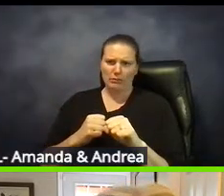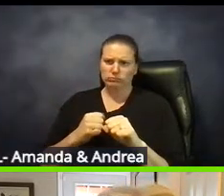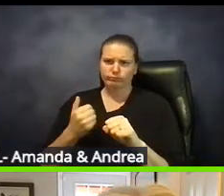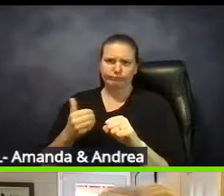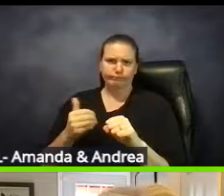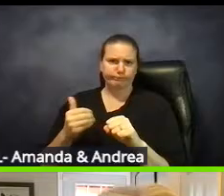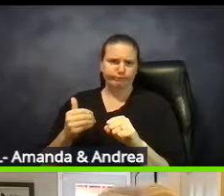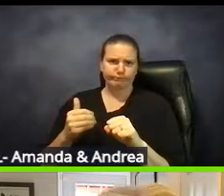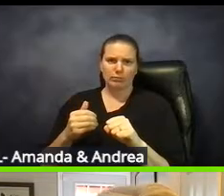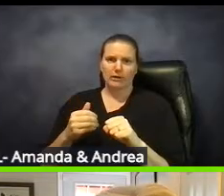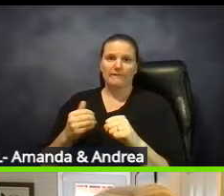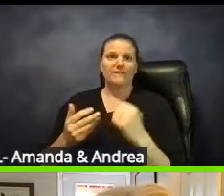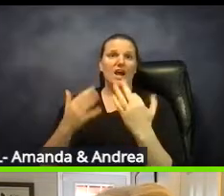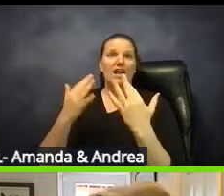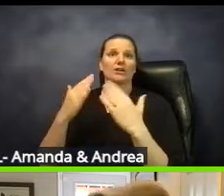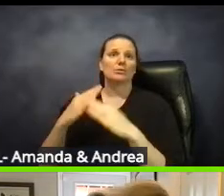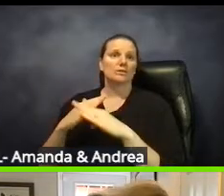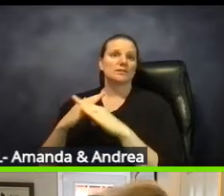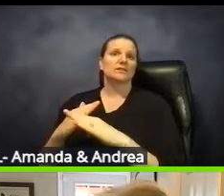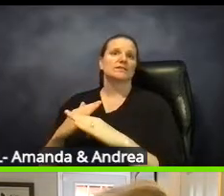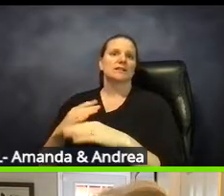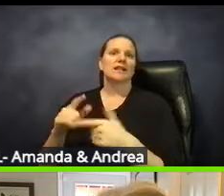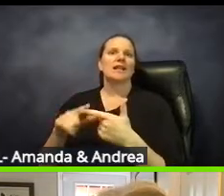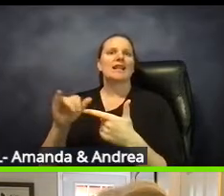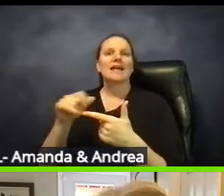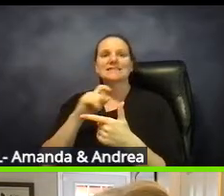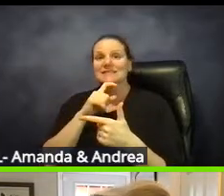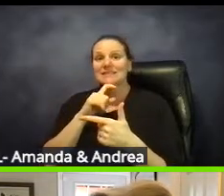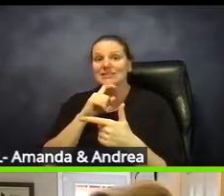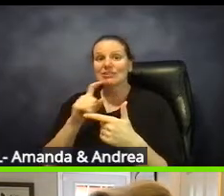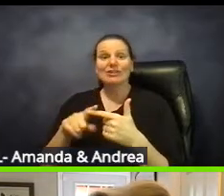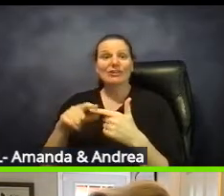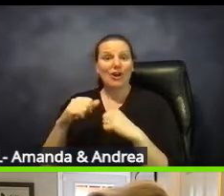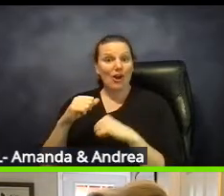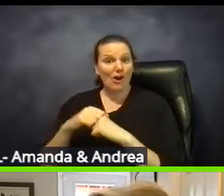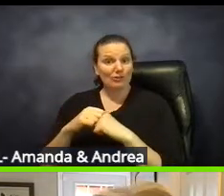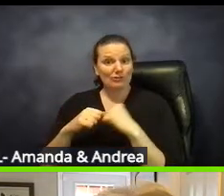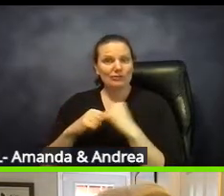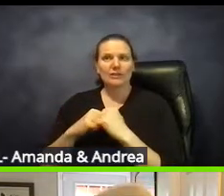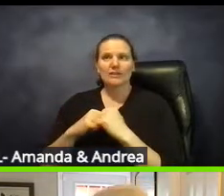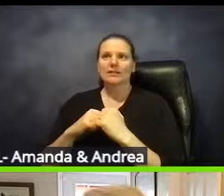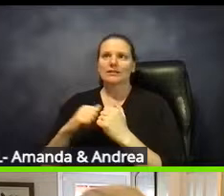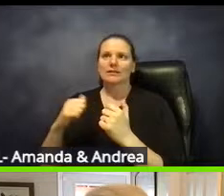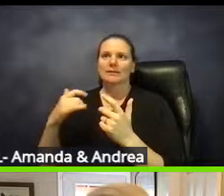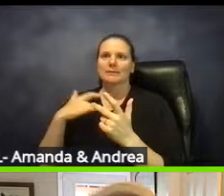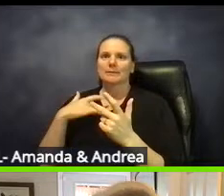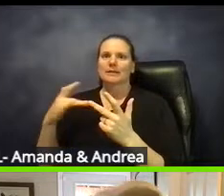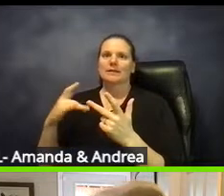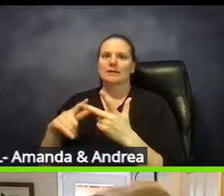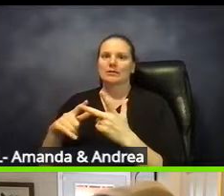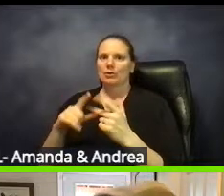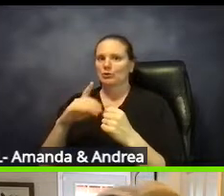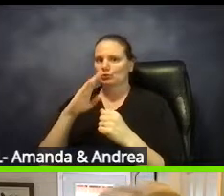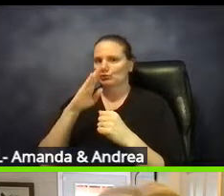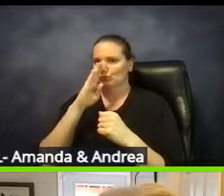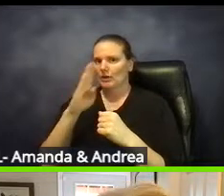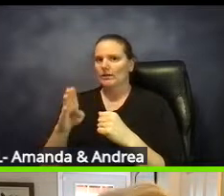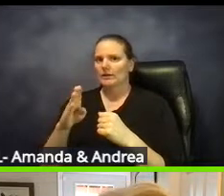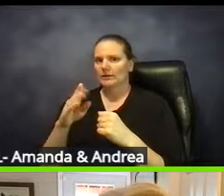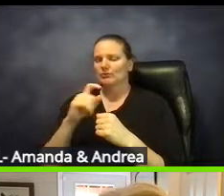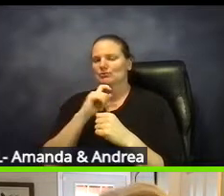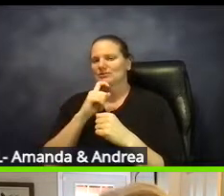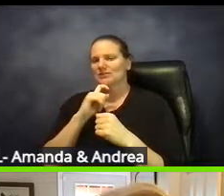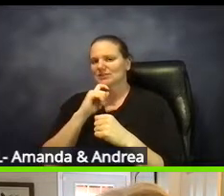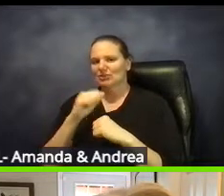fire resistant as steel and concrete. And we often go directly to steel